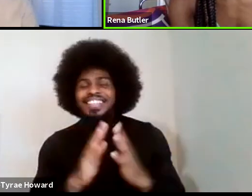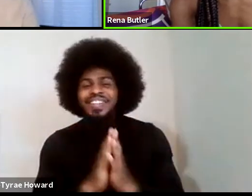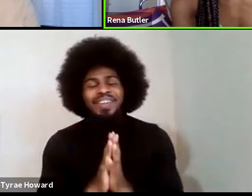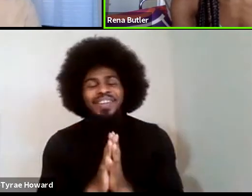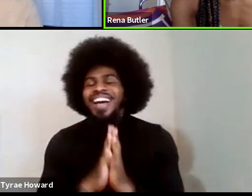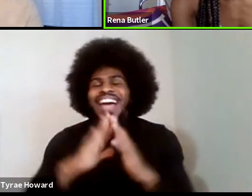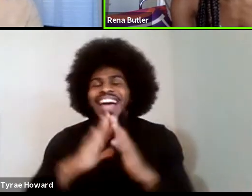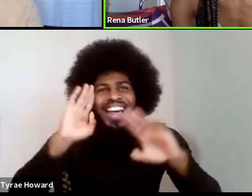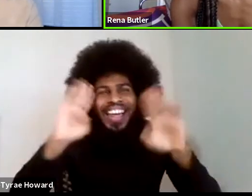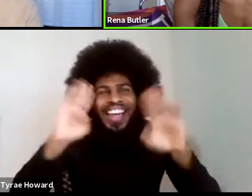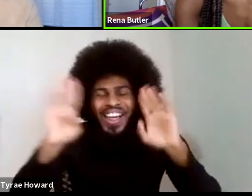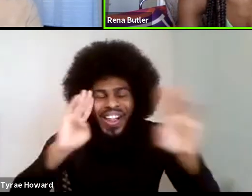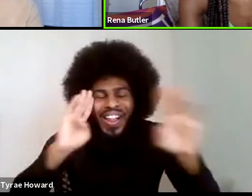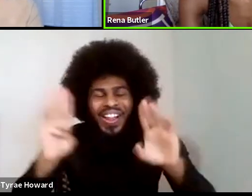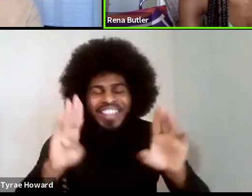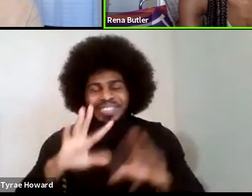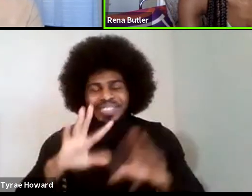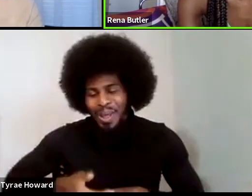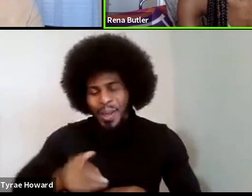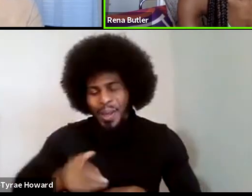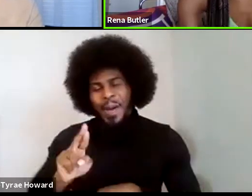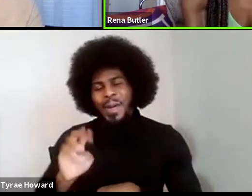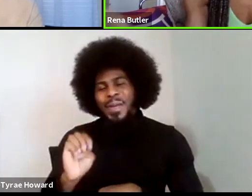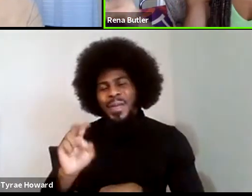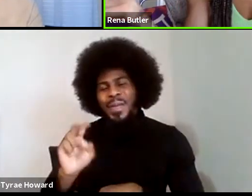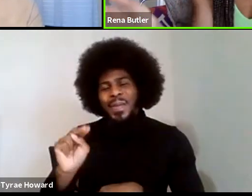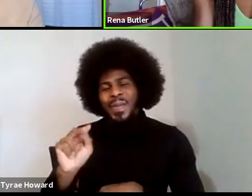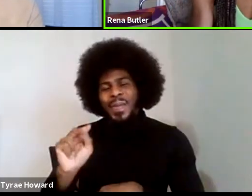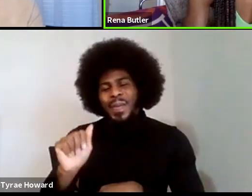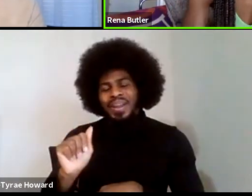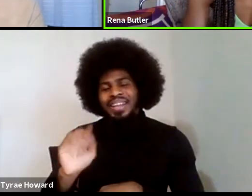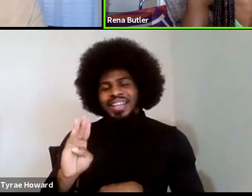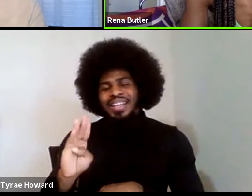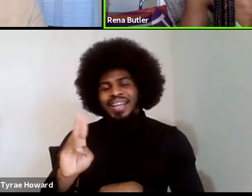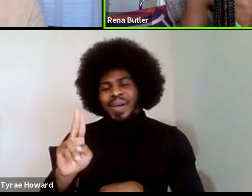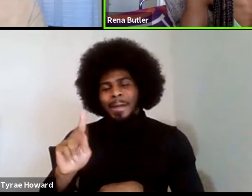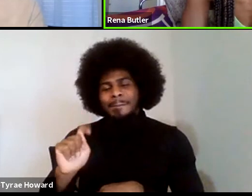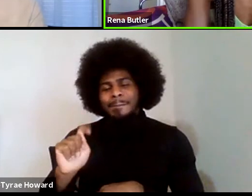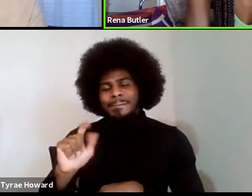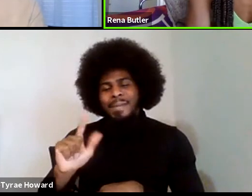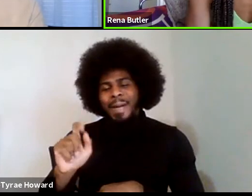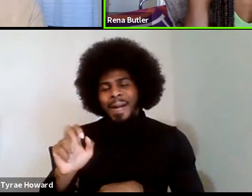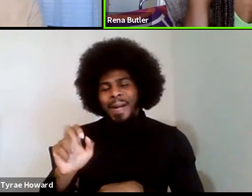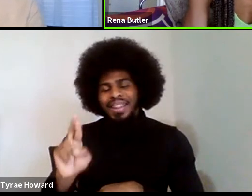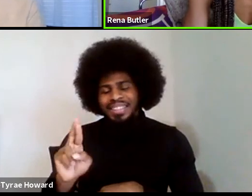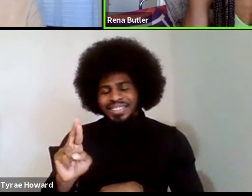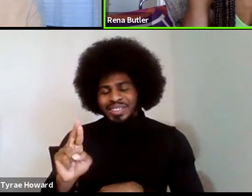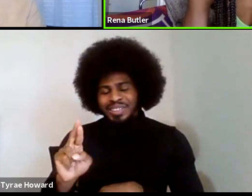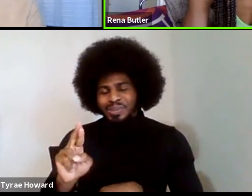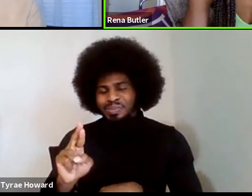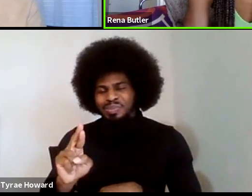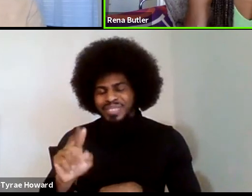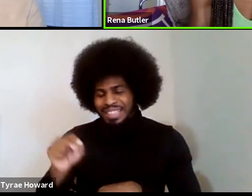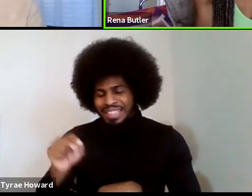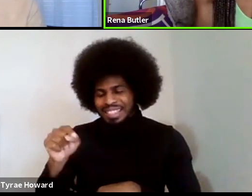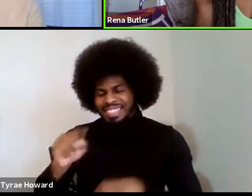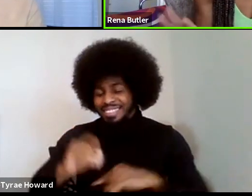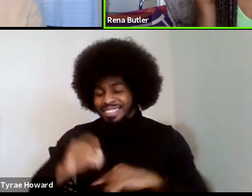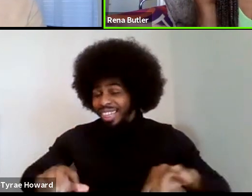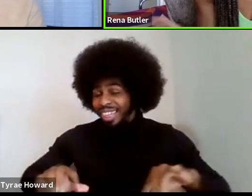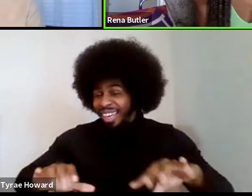Rena Butler. I am zooming in from the indigenous land of the Lenape people.